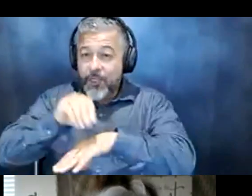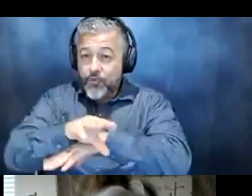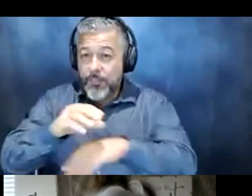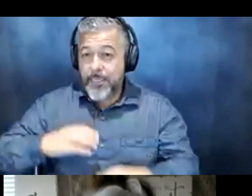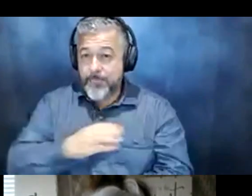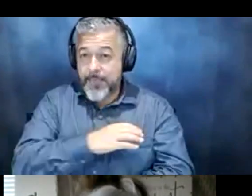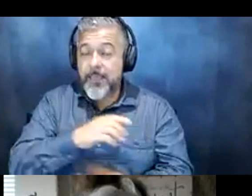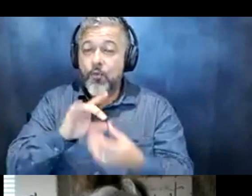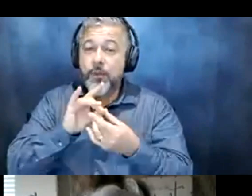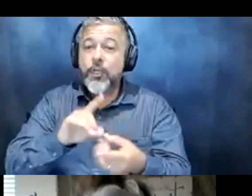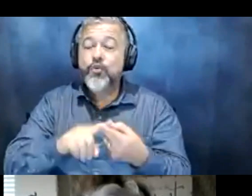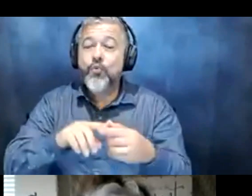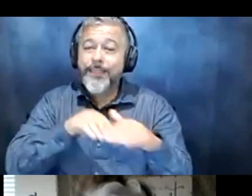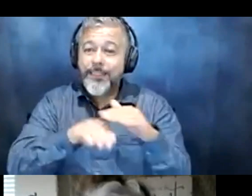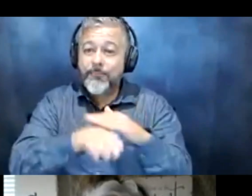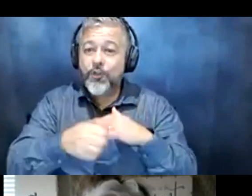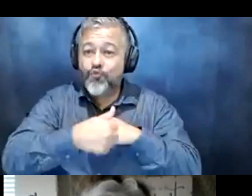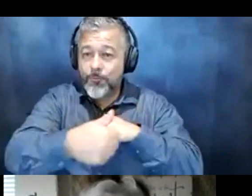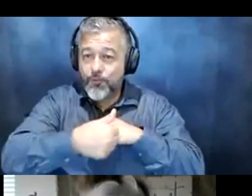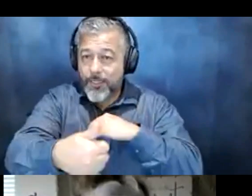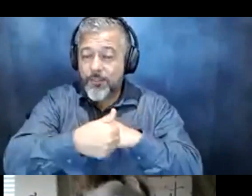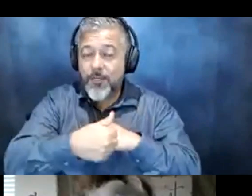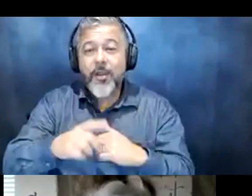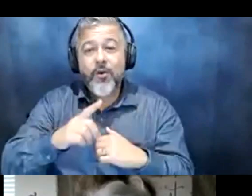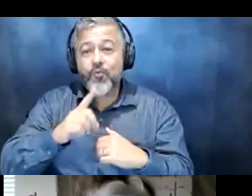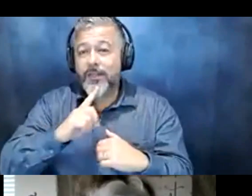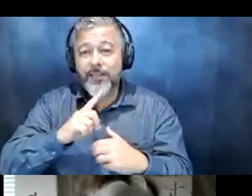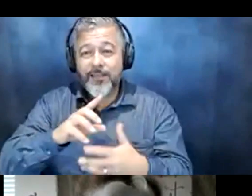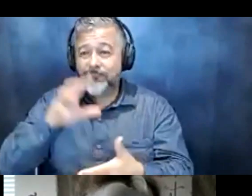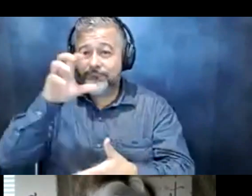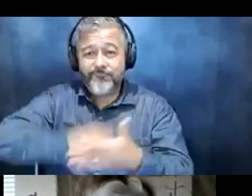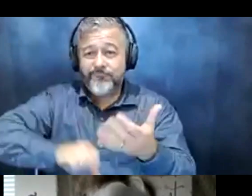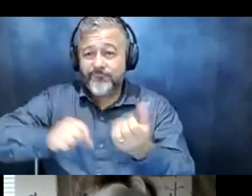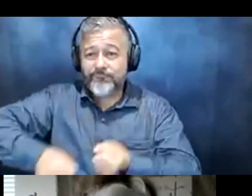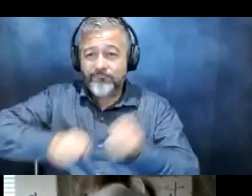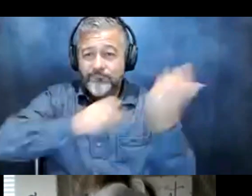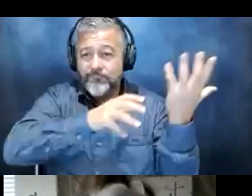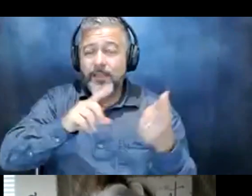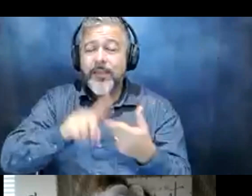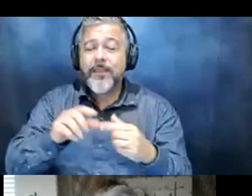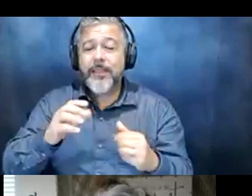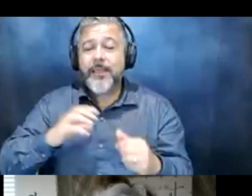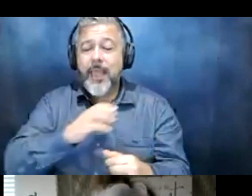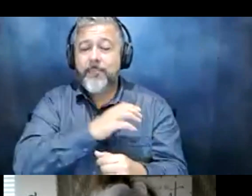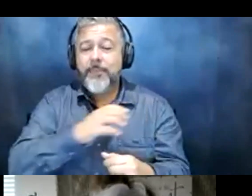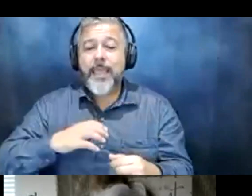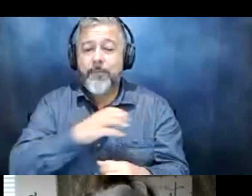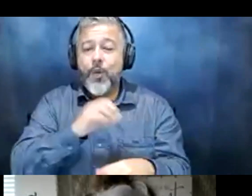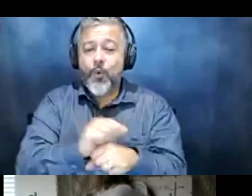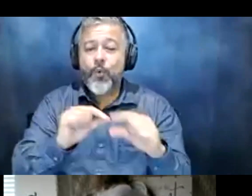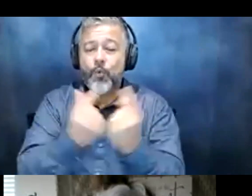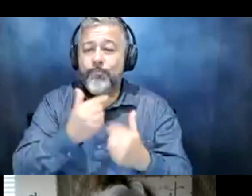to accessible transportation being completely gutted in the cabinet level work group process. It was the